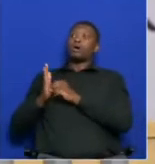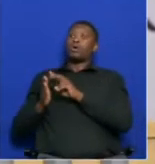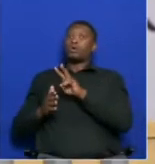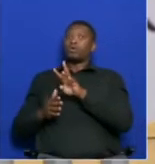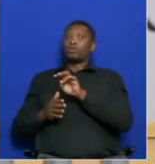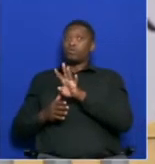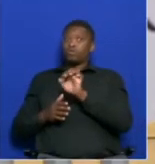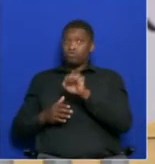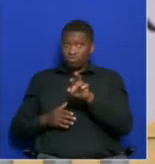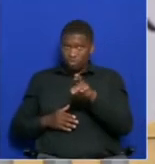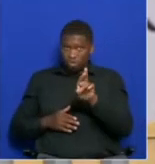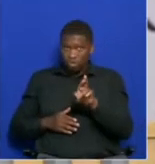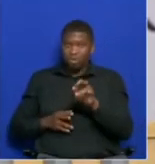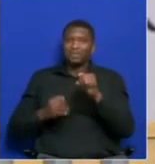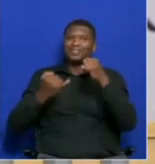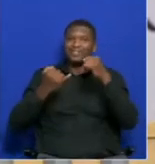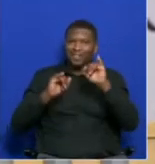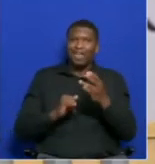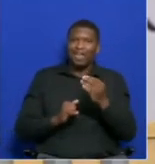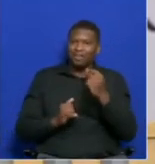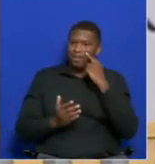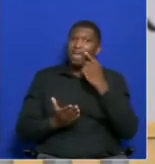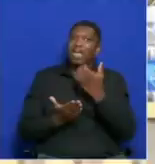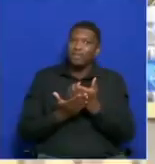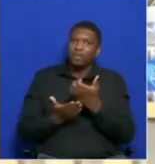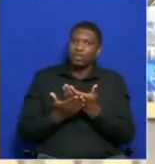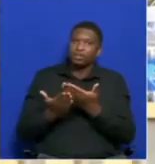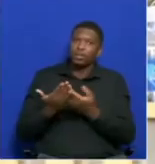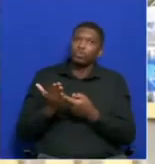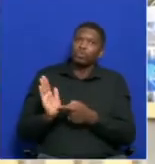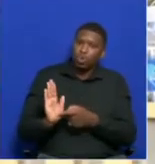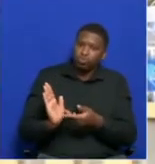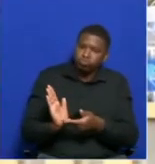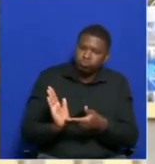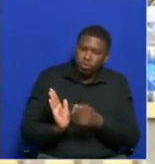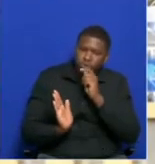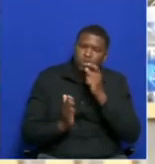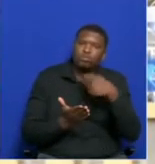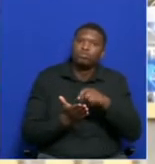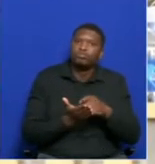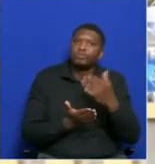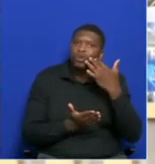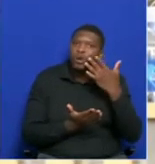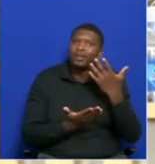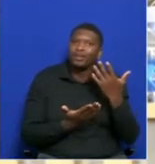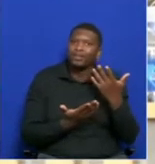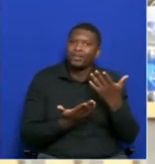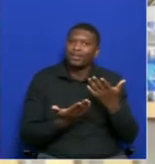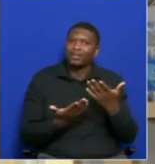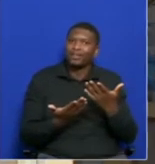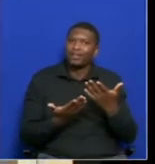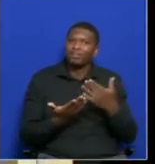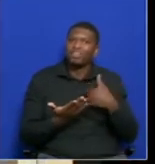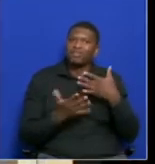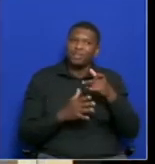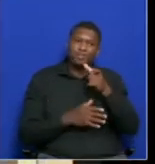is evidence in my testimony. I made mention of the fact